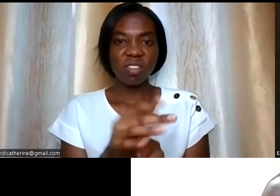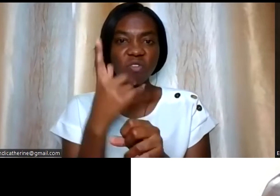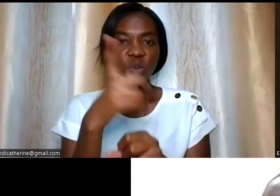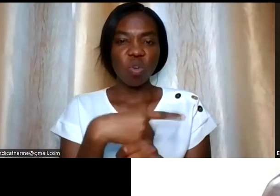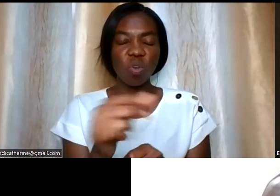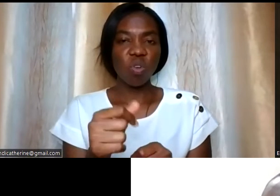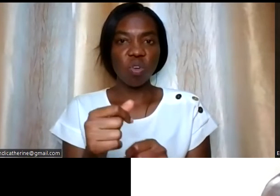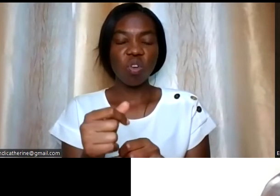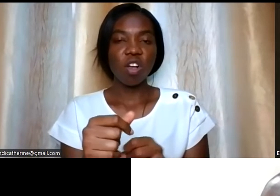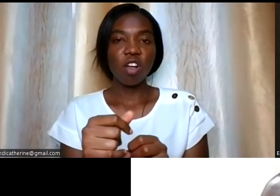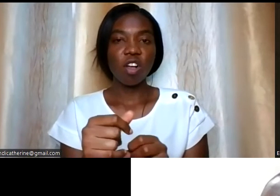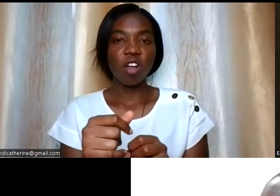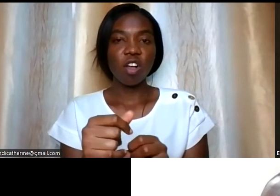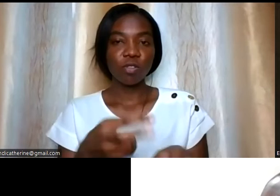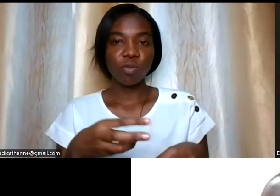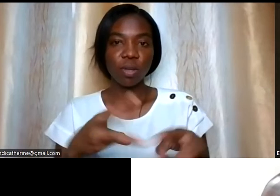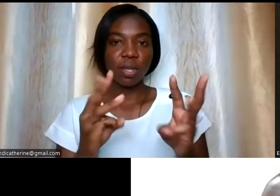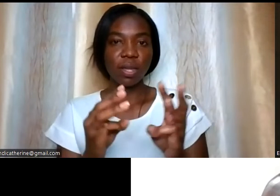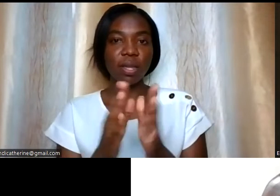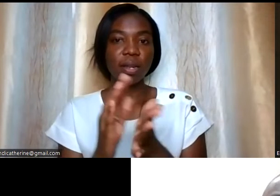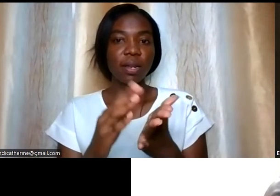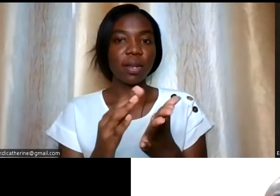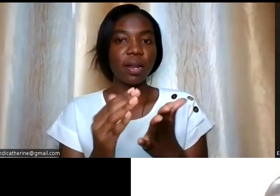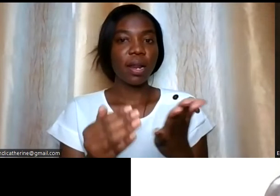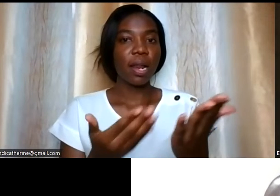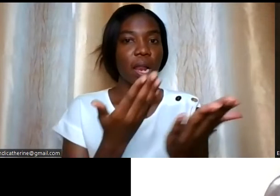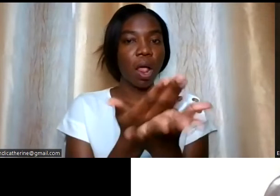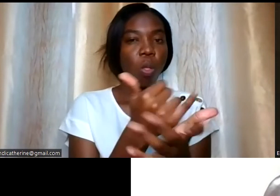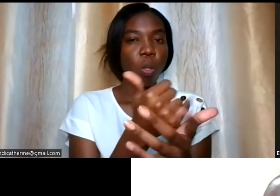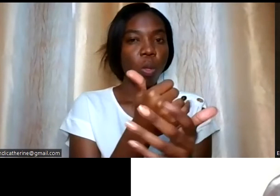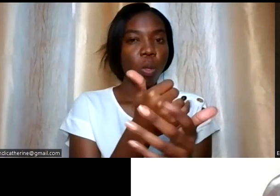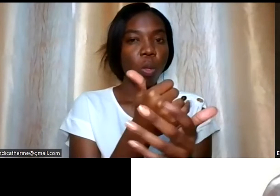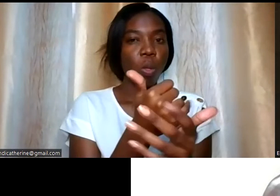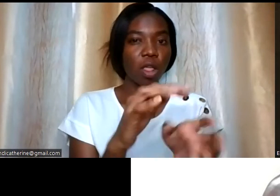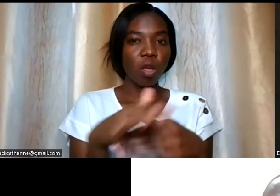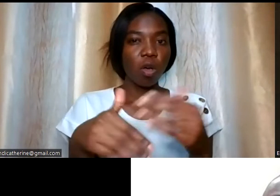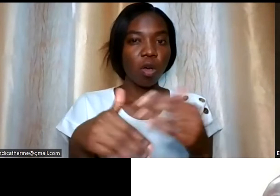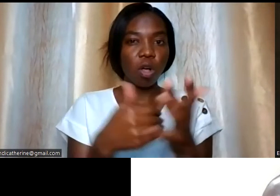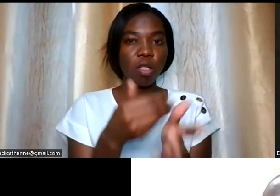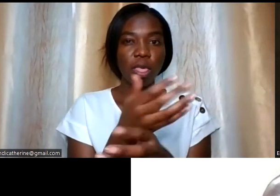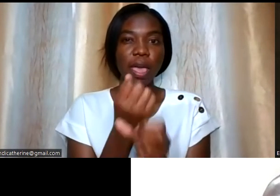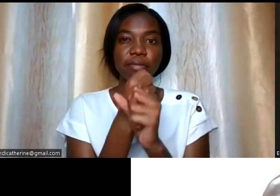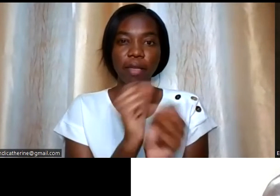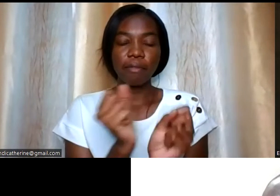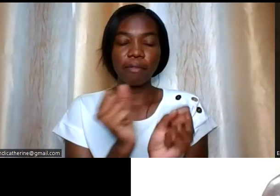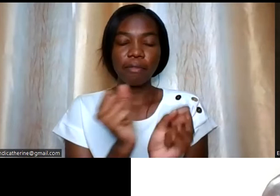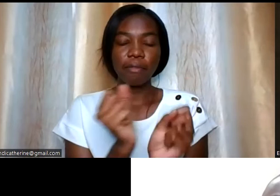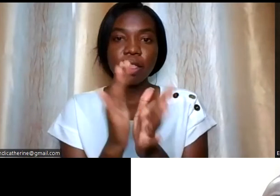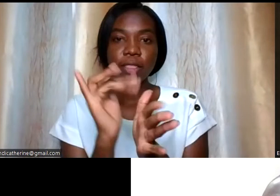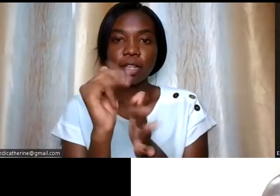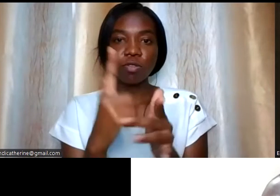channels and lands well, with everybody aboard safely. That's what we majorly focus